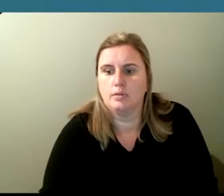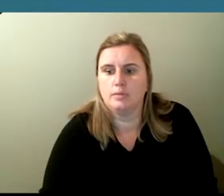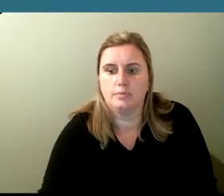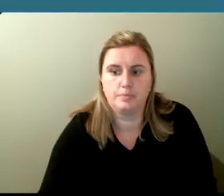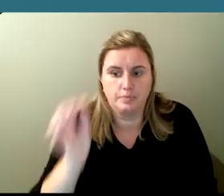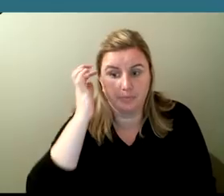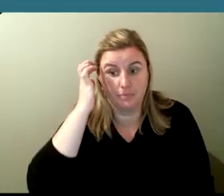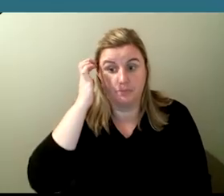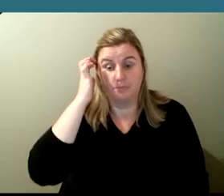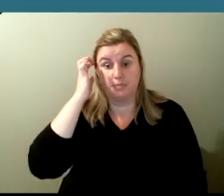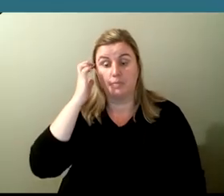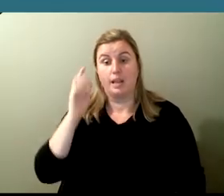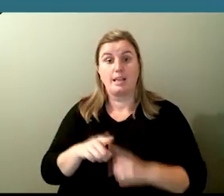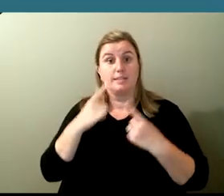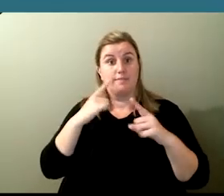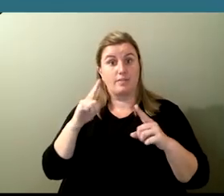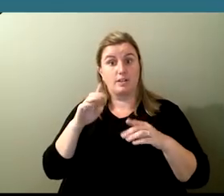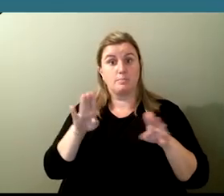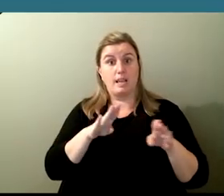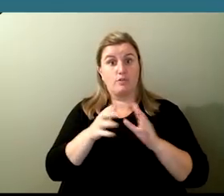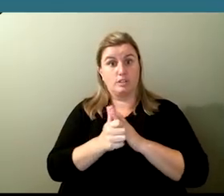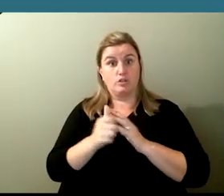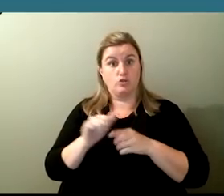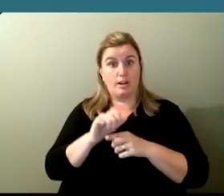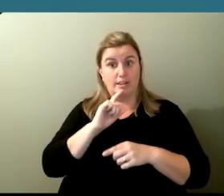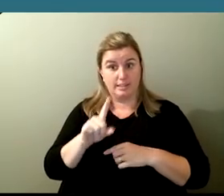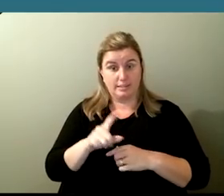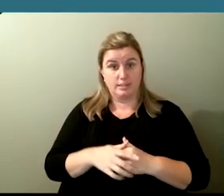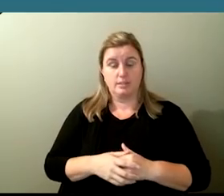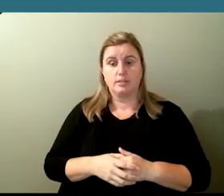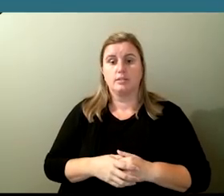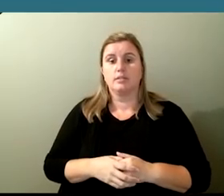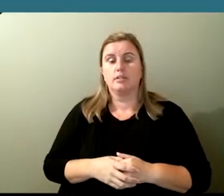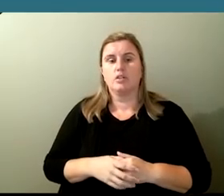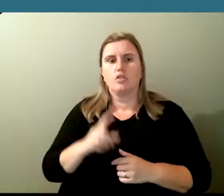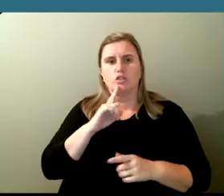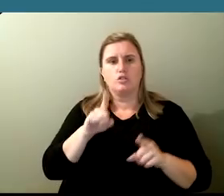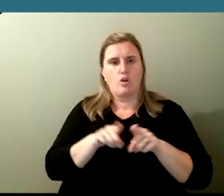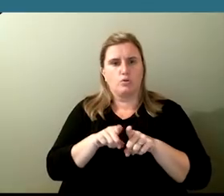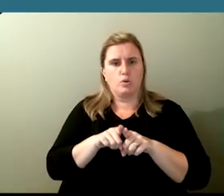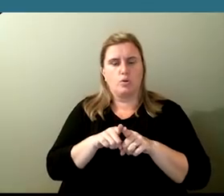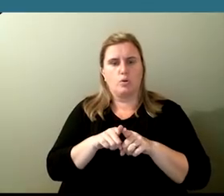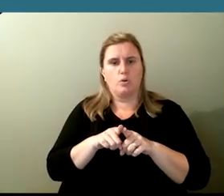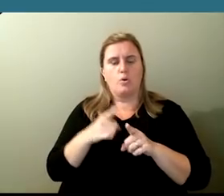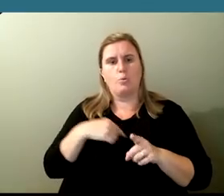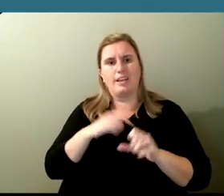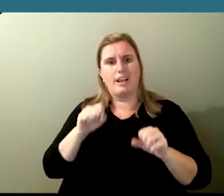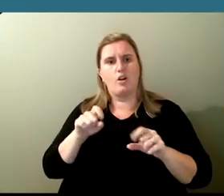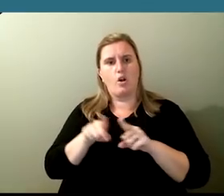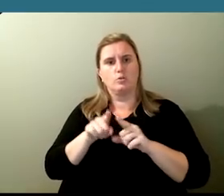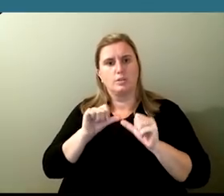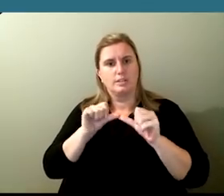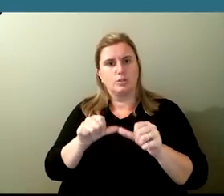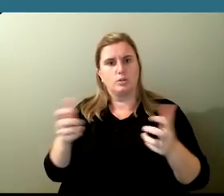So as effective as behavioral skills training is, there is also, or we can also continue to